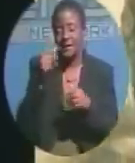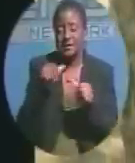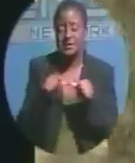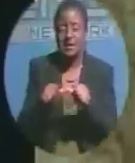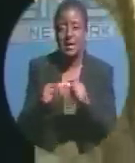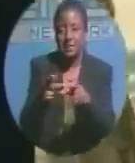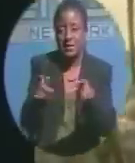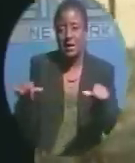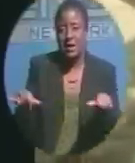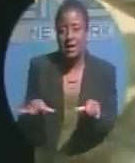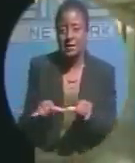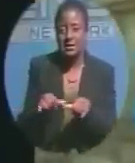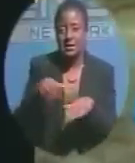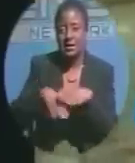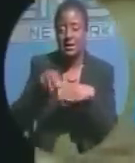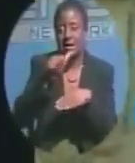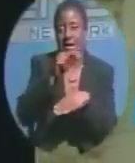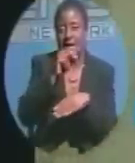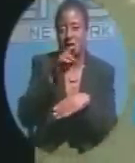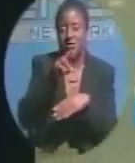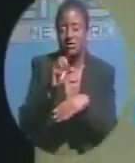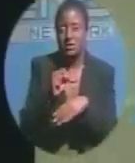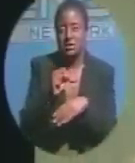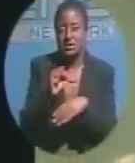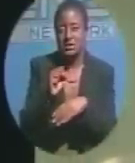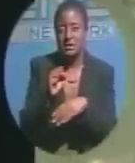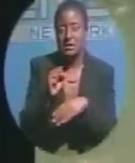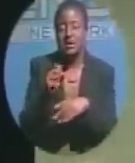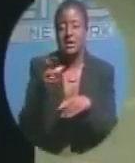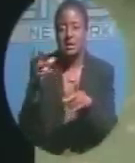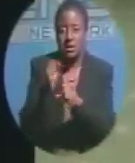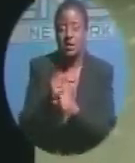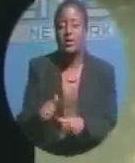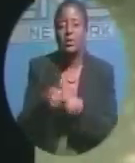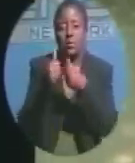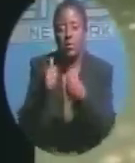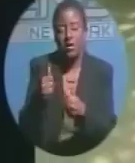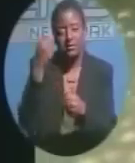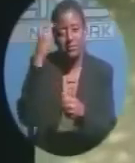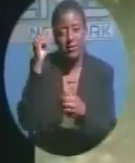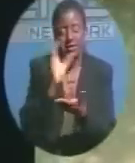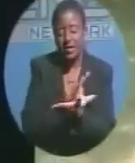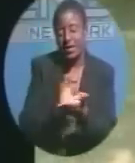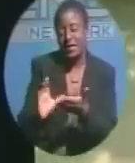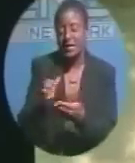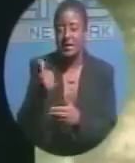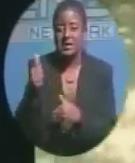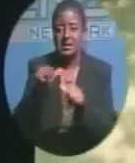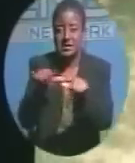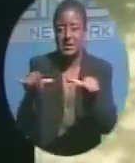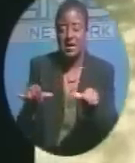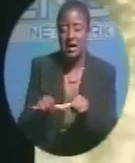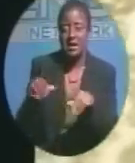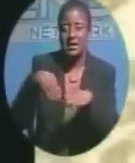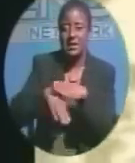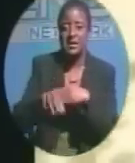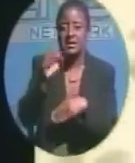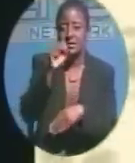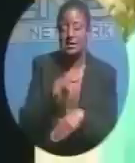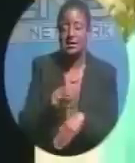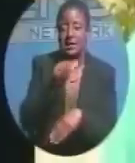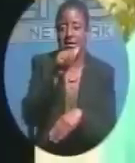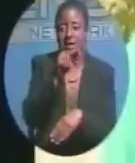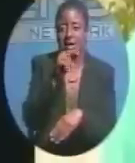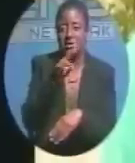Tony Jake Nixon has won numerous awards for the cleanest yard in South Andros. Jake prides himself in keeping a clean